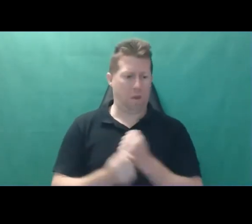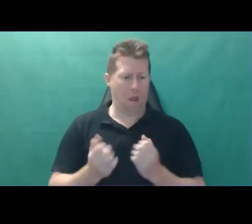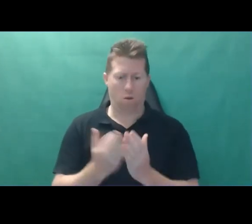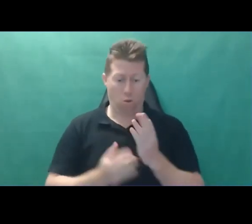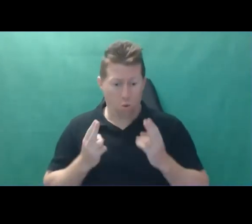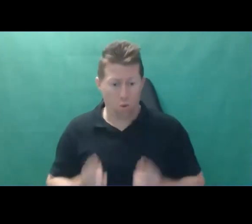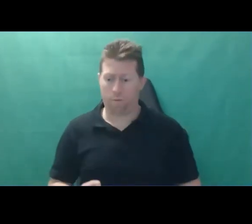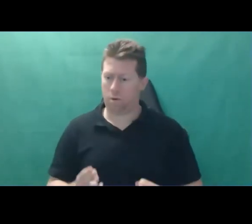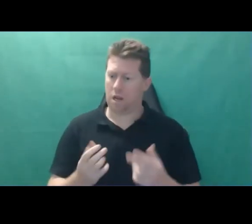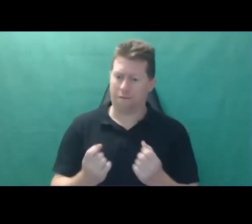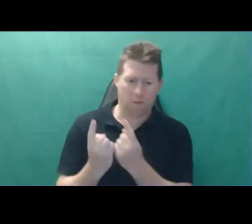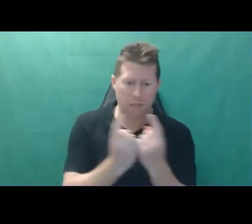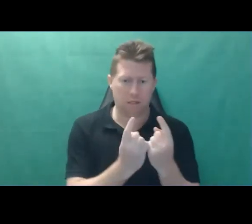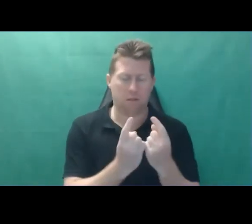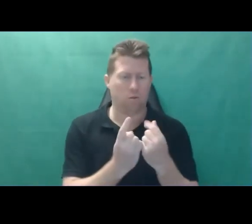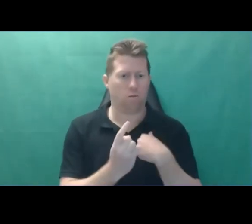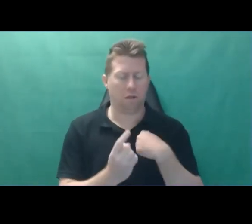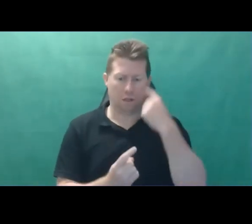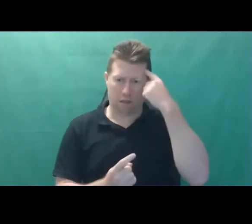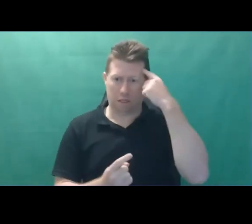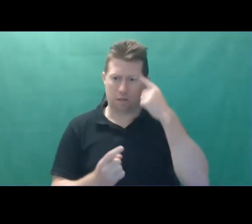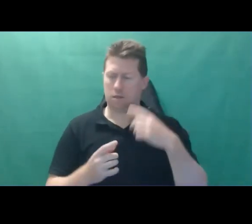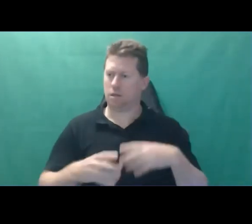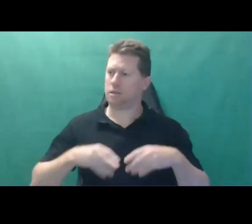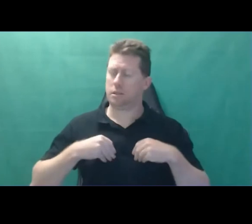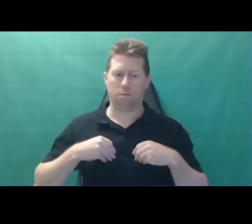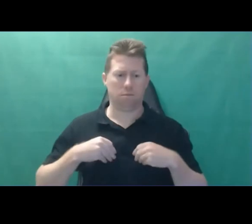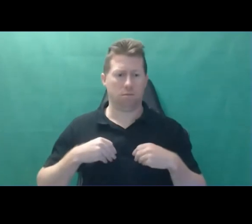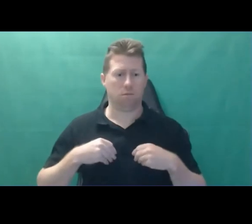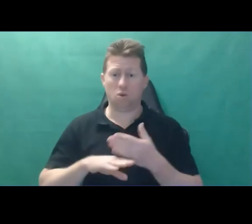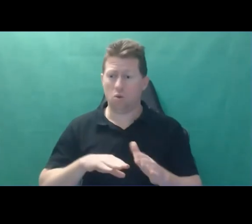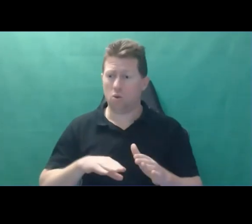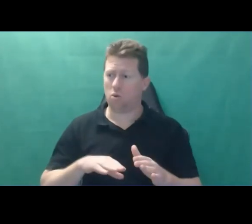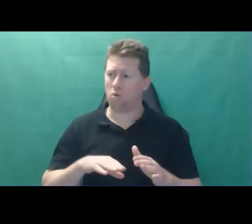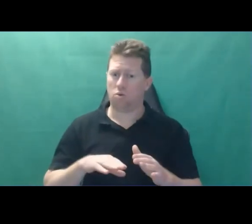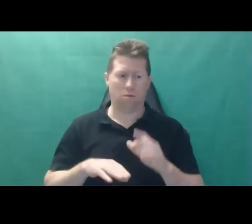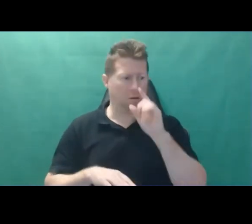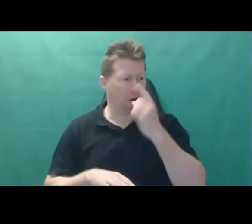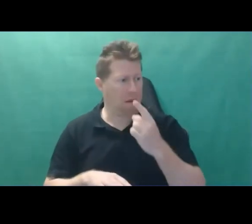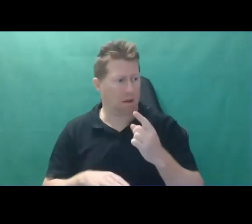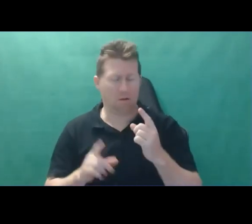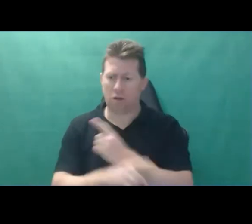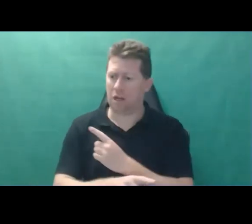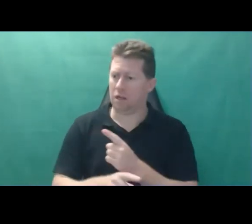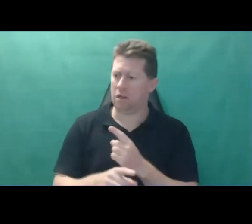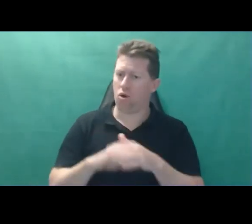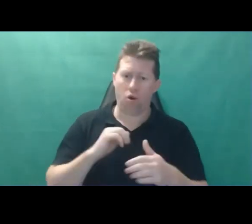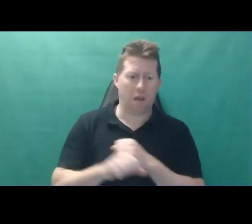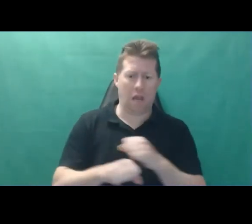we shall find it much harder to accept that they are immune and impenetrable to subsequent actions, including our own.